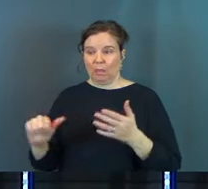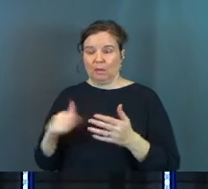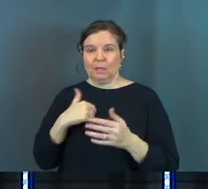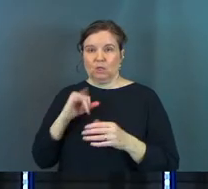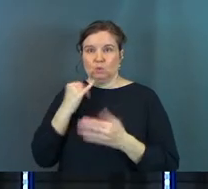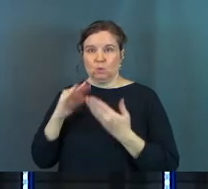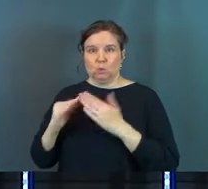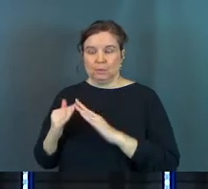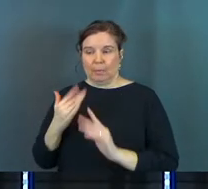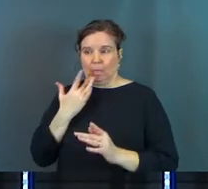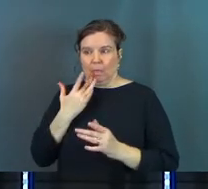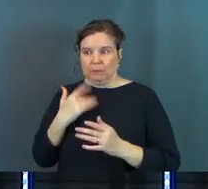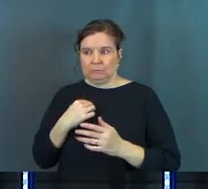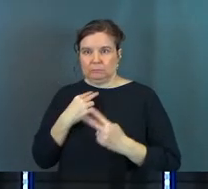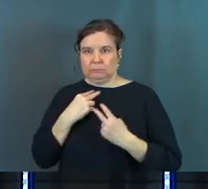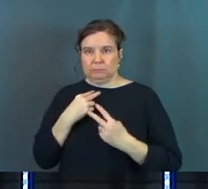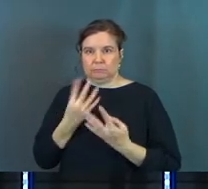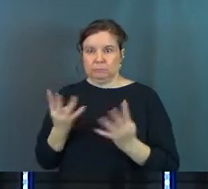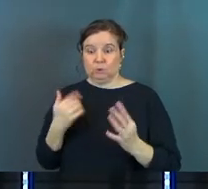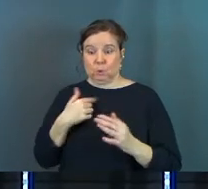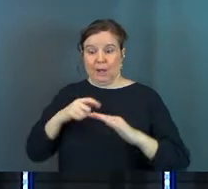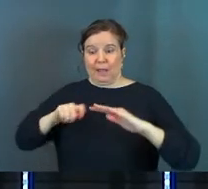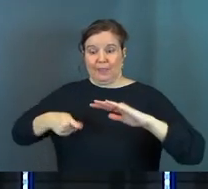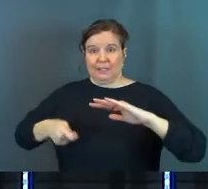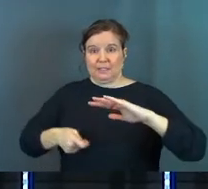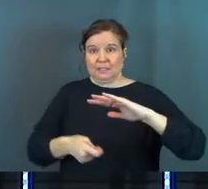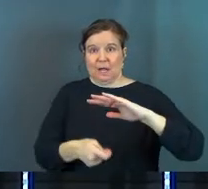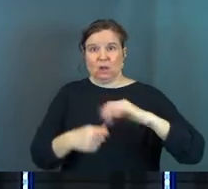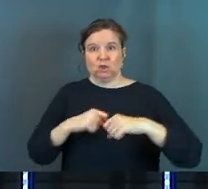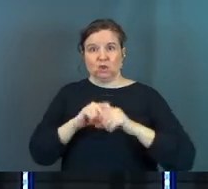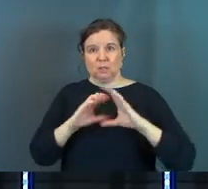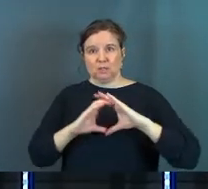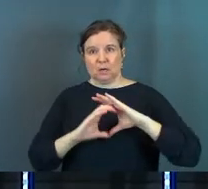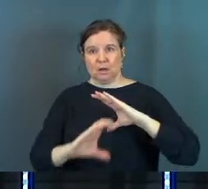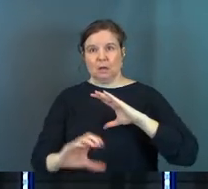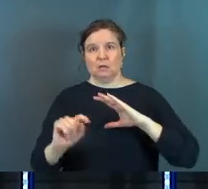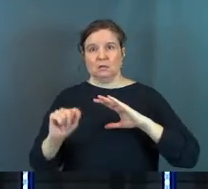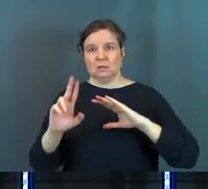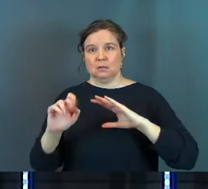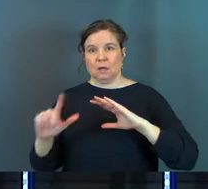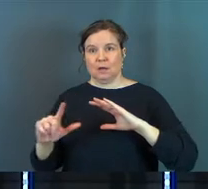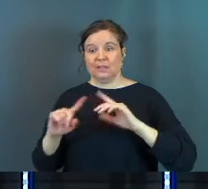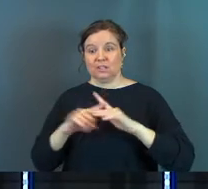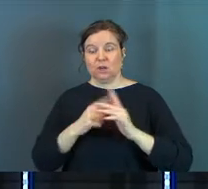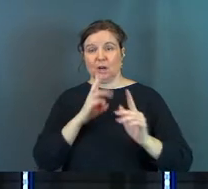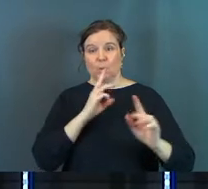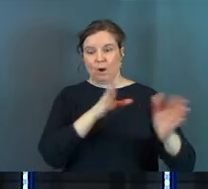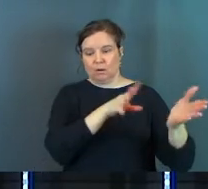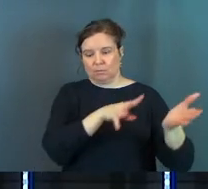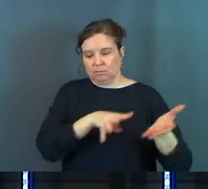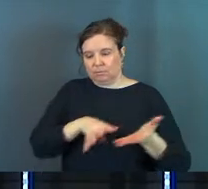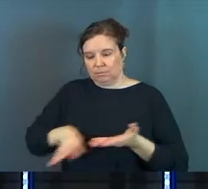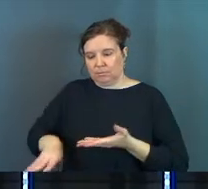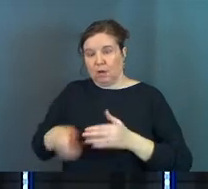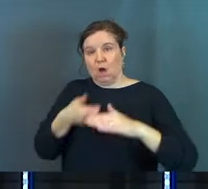so he had this tunnel created that started at a water source and brought